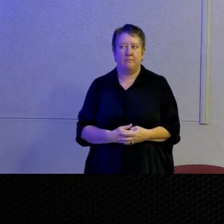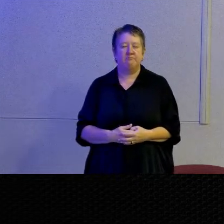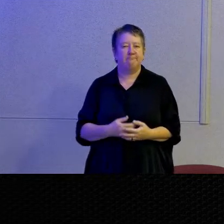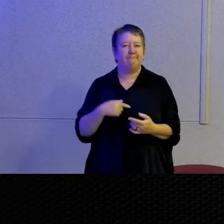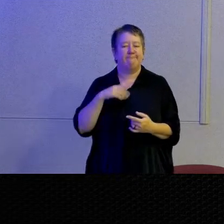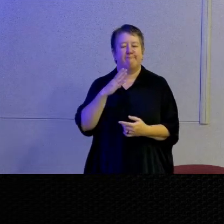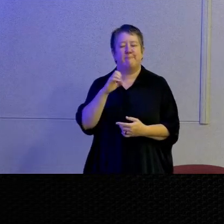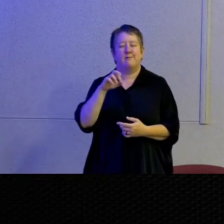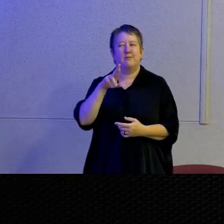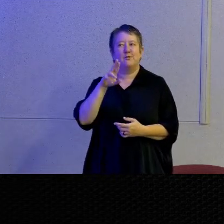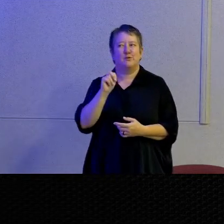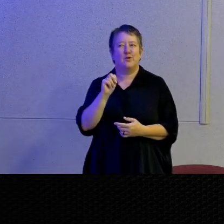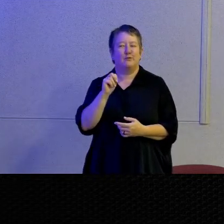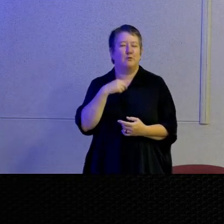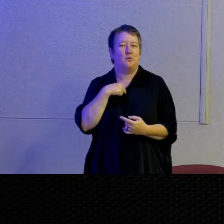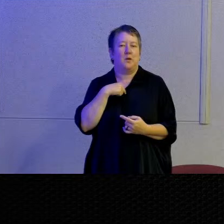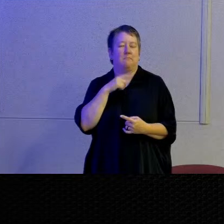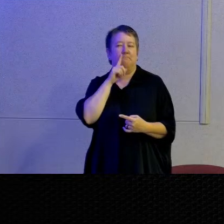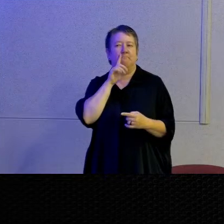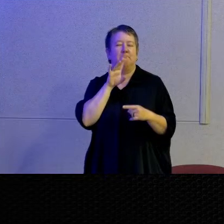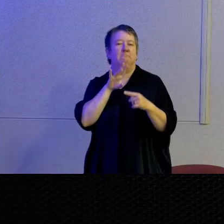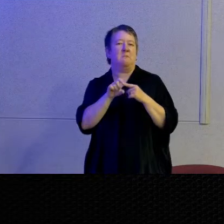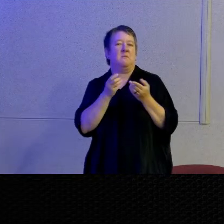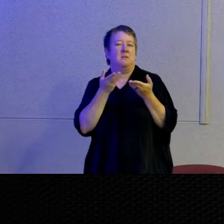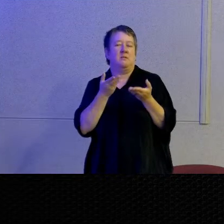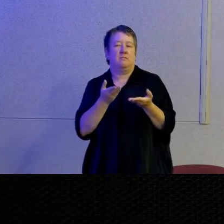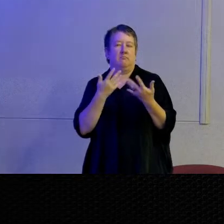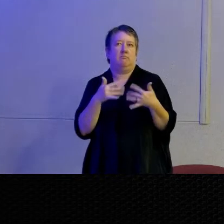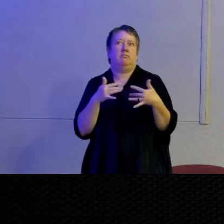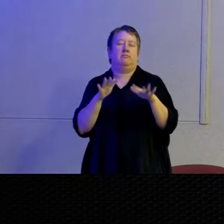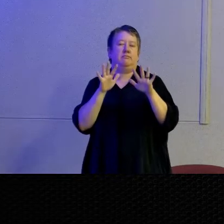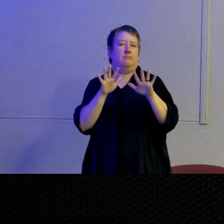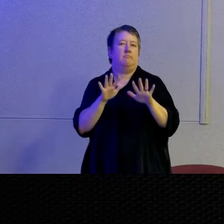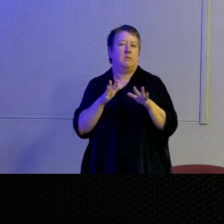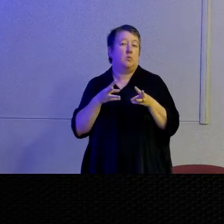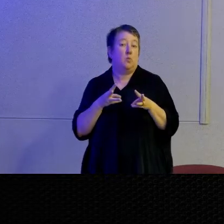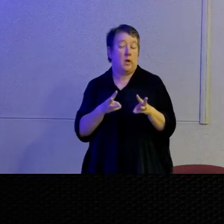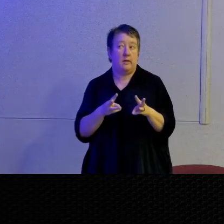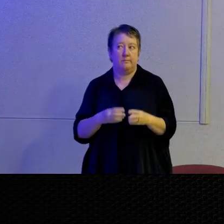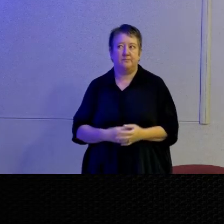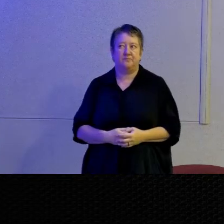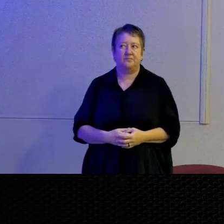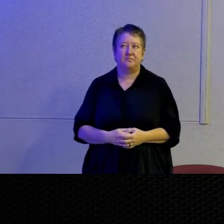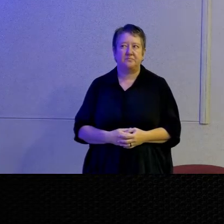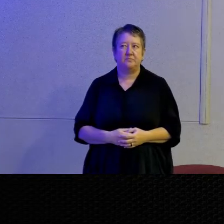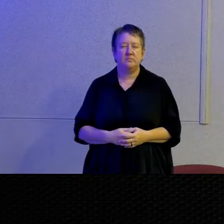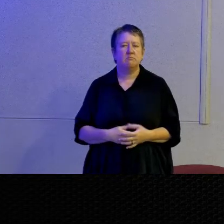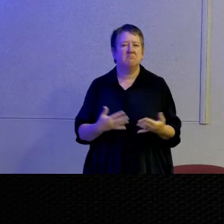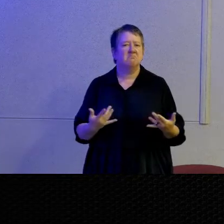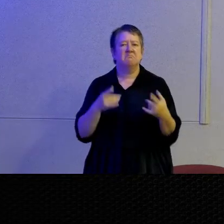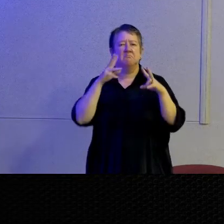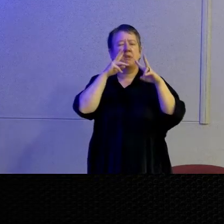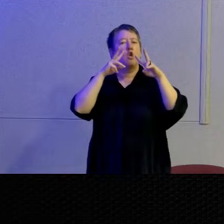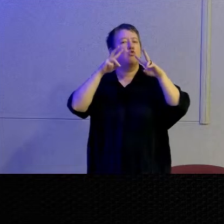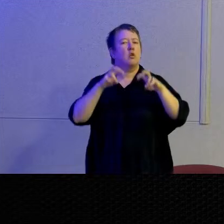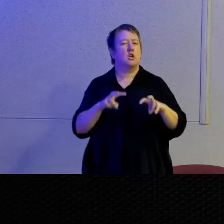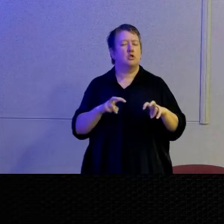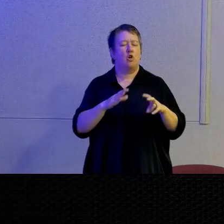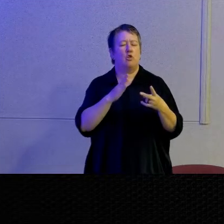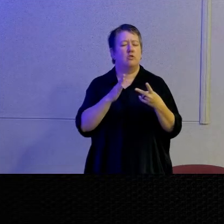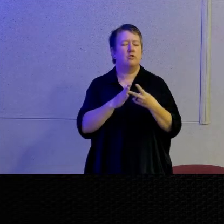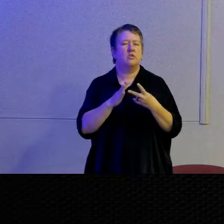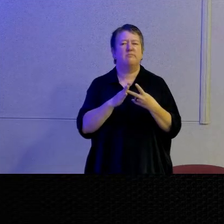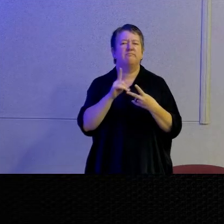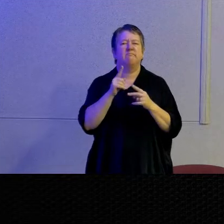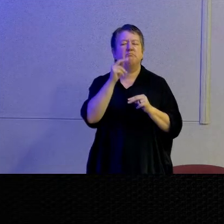CERN day in out in an incredible way. Just coming to research, I'm going to take this opportunity to bring you a brief